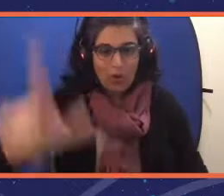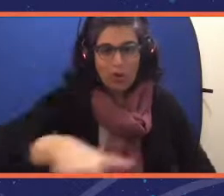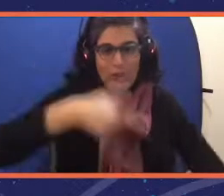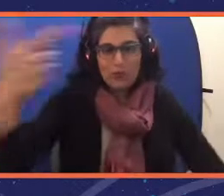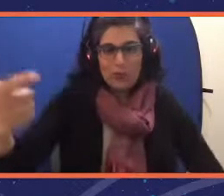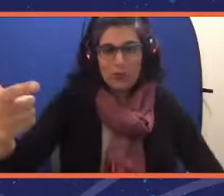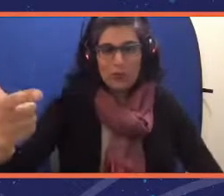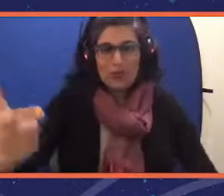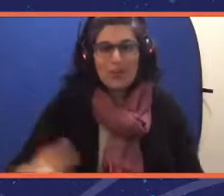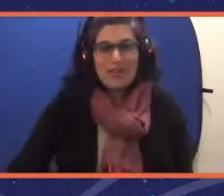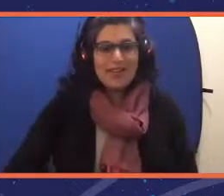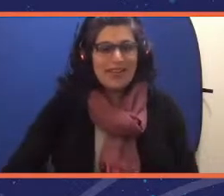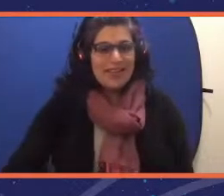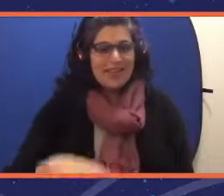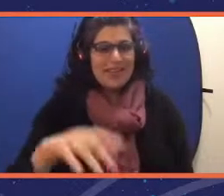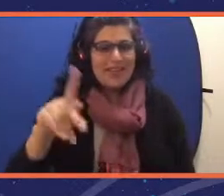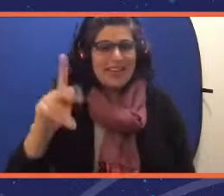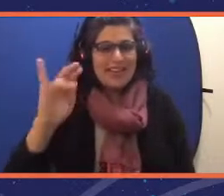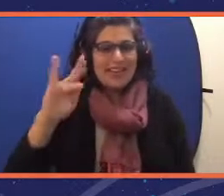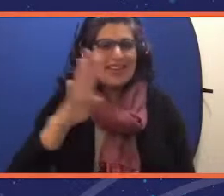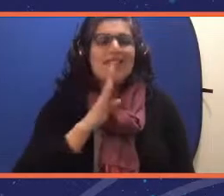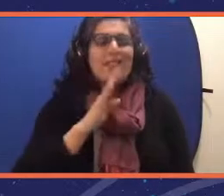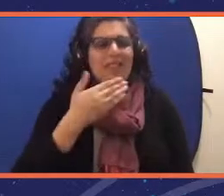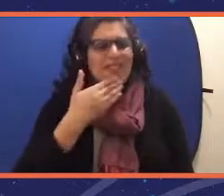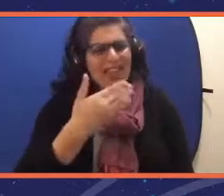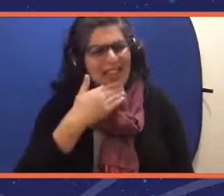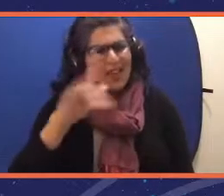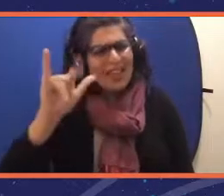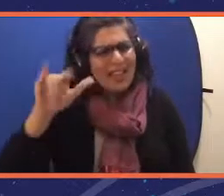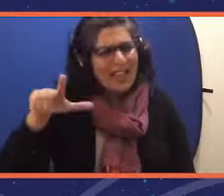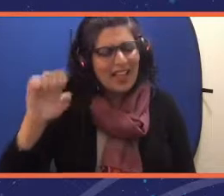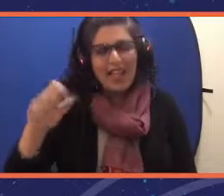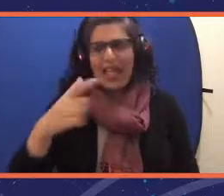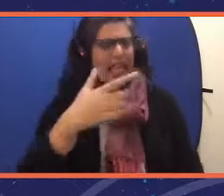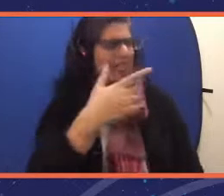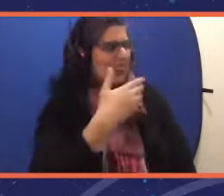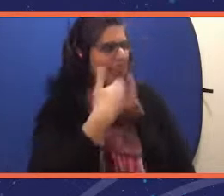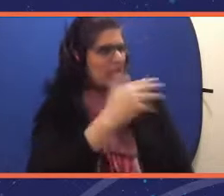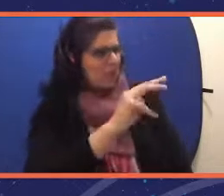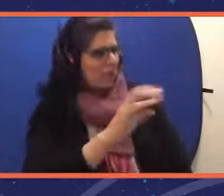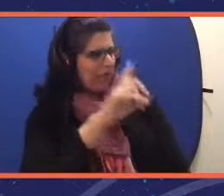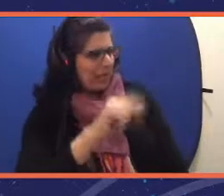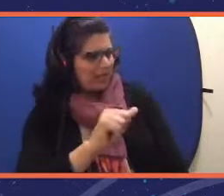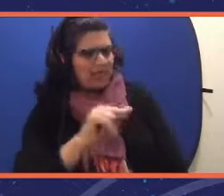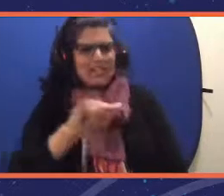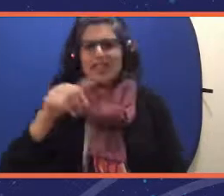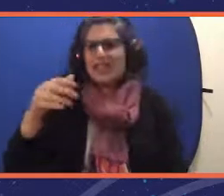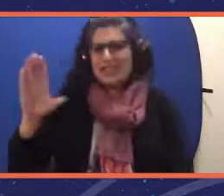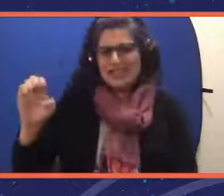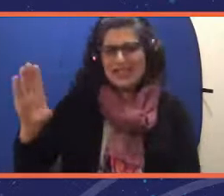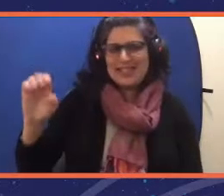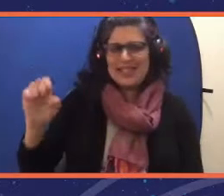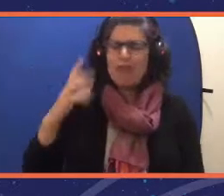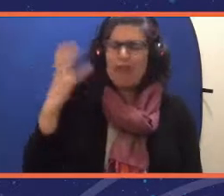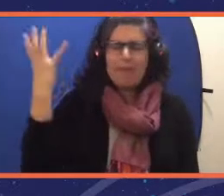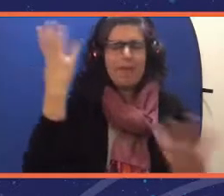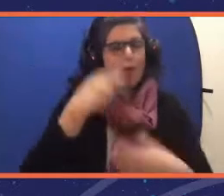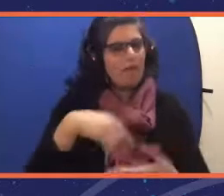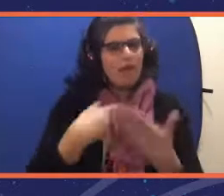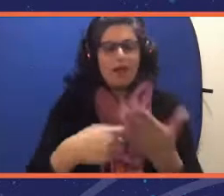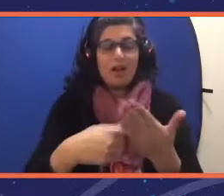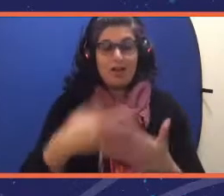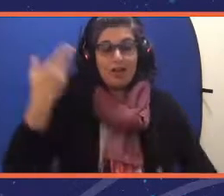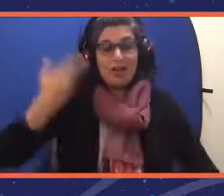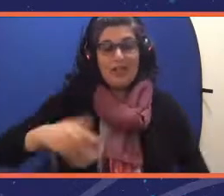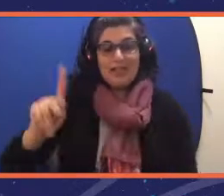Thanks, Leia. And thank you, Maddie and Cece for that beautiful conversation. My name